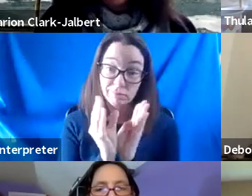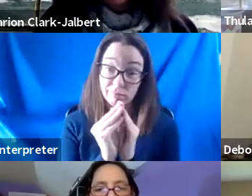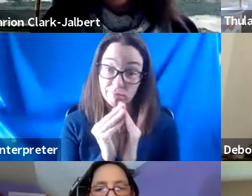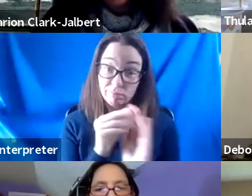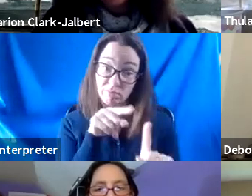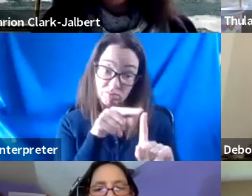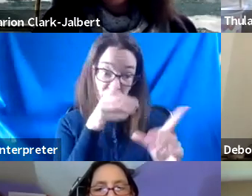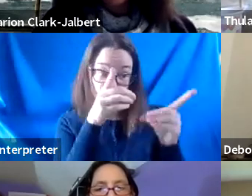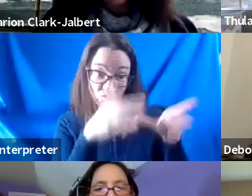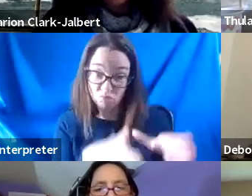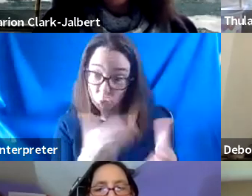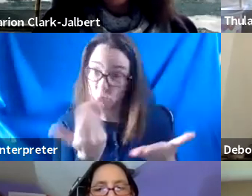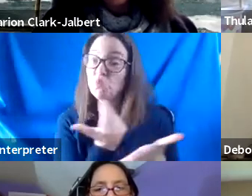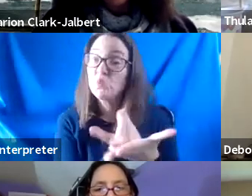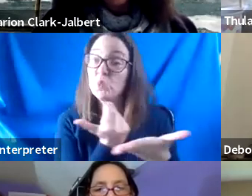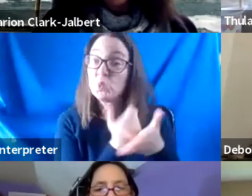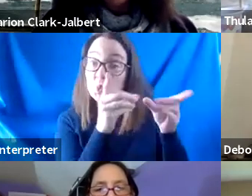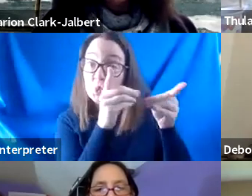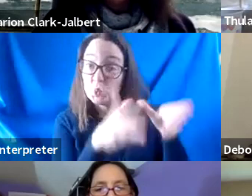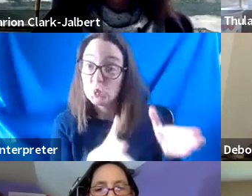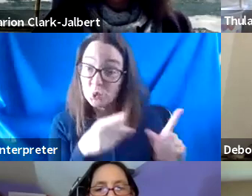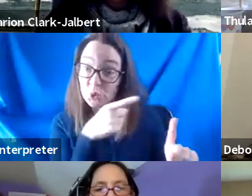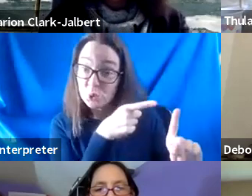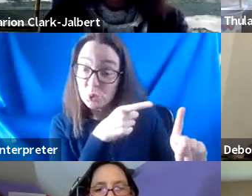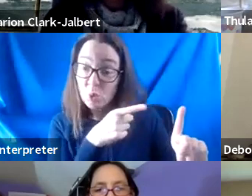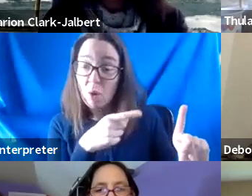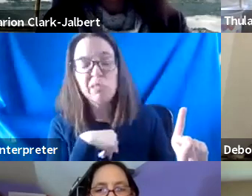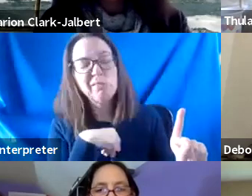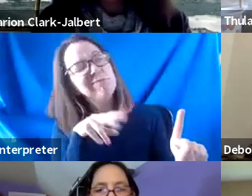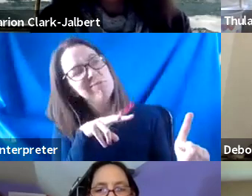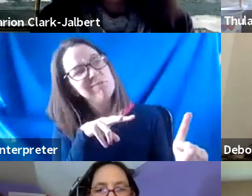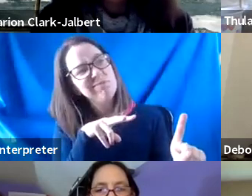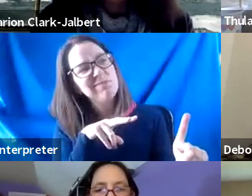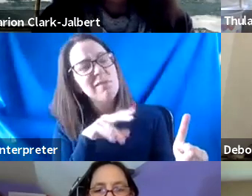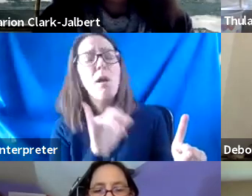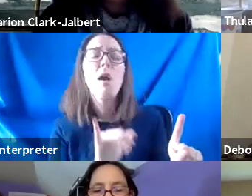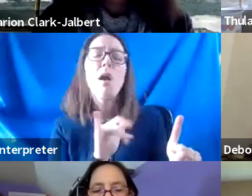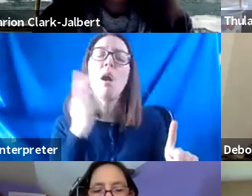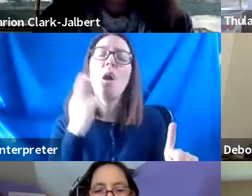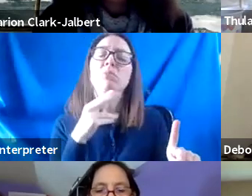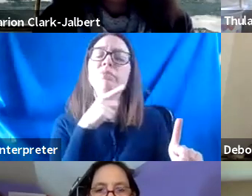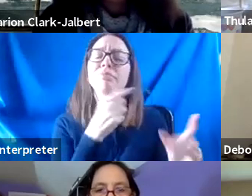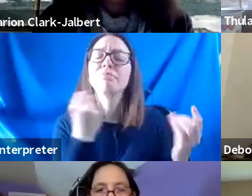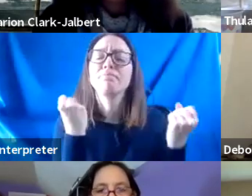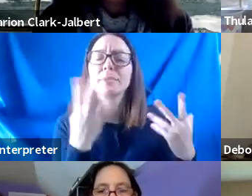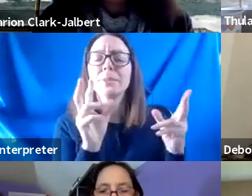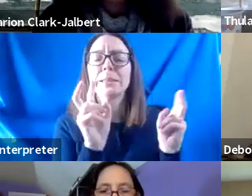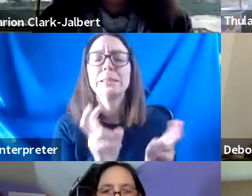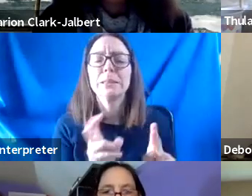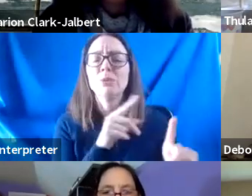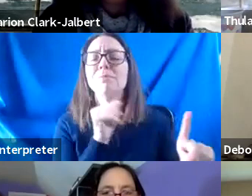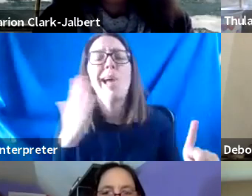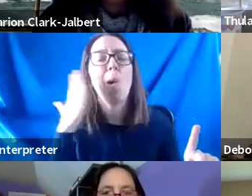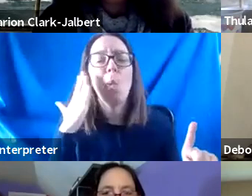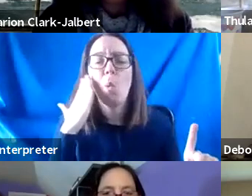good stuff and to collaborate, but maybe there are certain issues that they're not aware of. Maybe that there are some things we need to bring them along, and